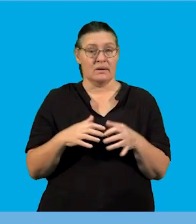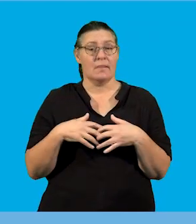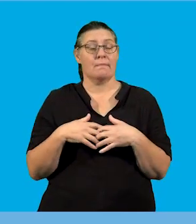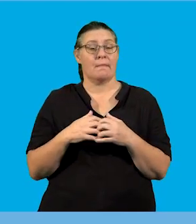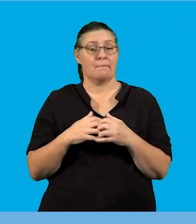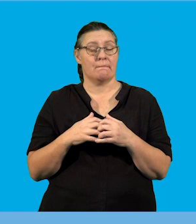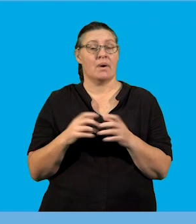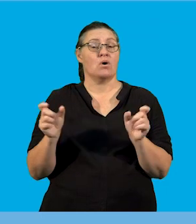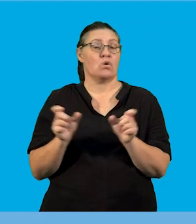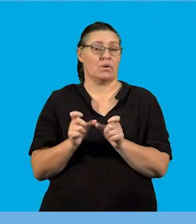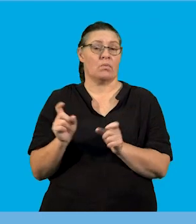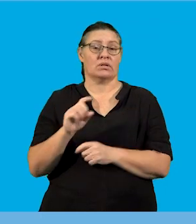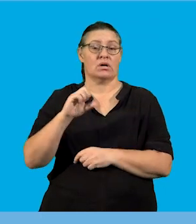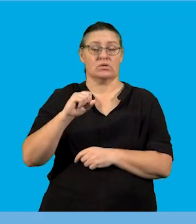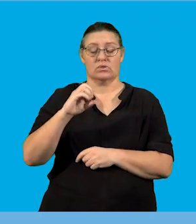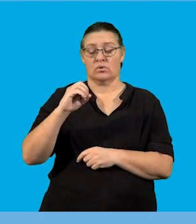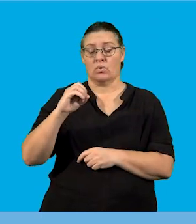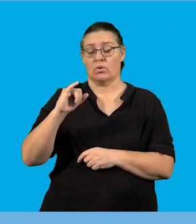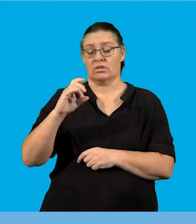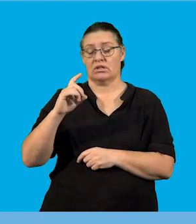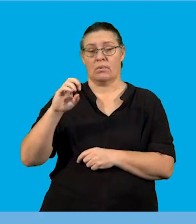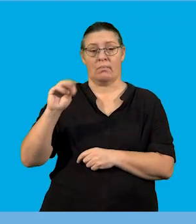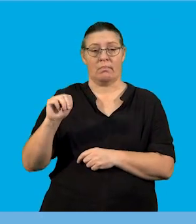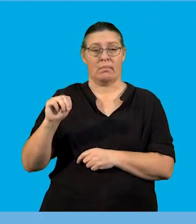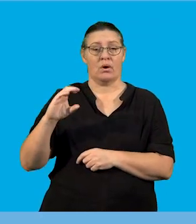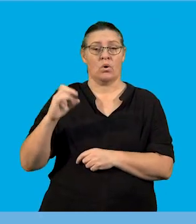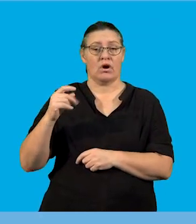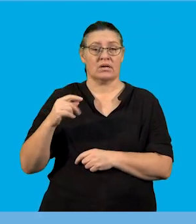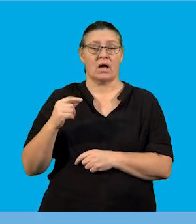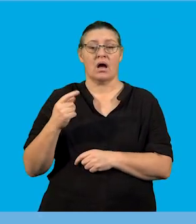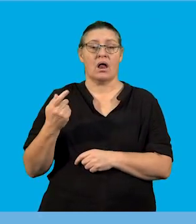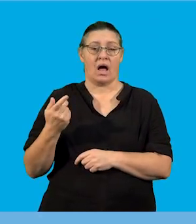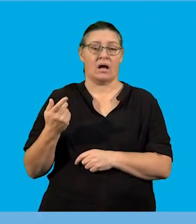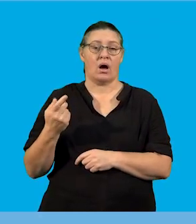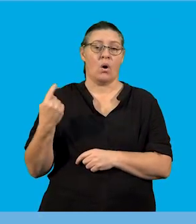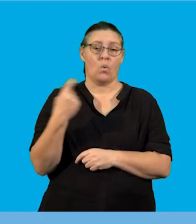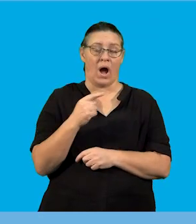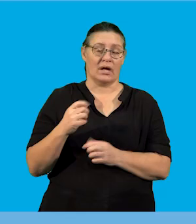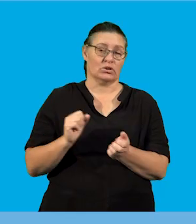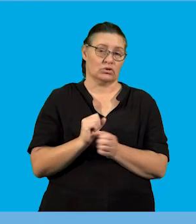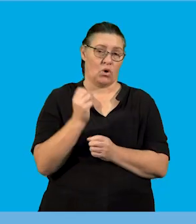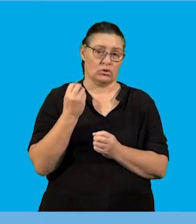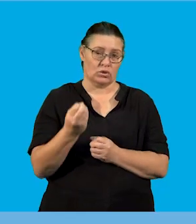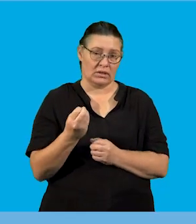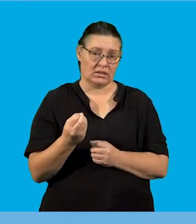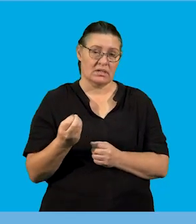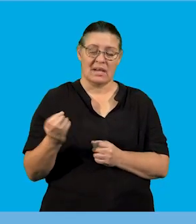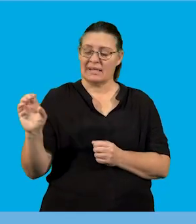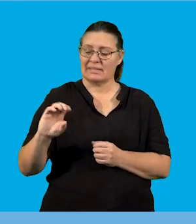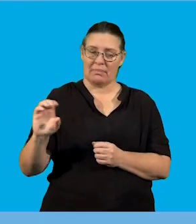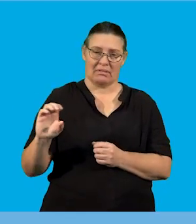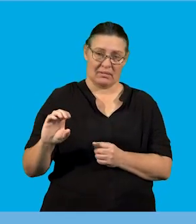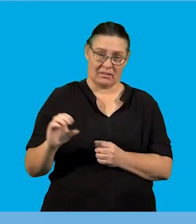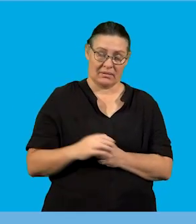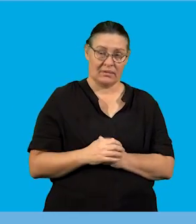when they combine to form a compound, they are forming sodium chloride, which is a white solid. So this white